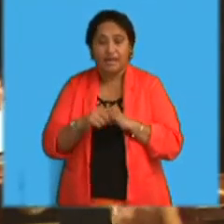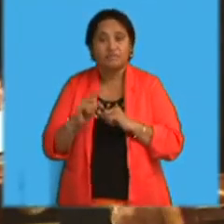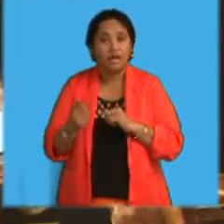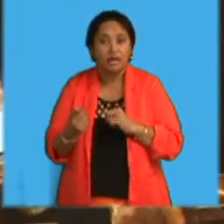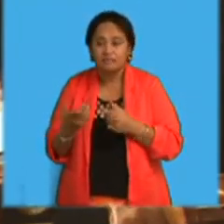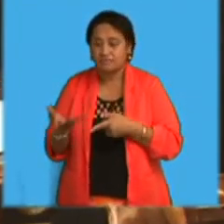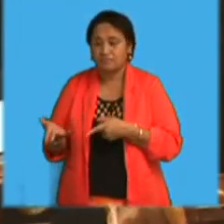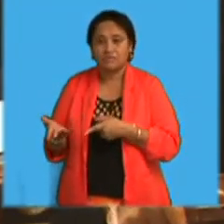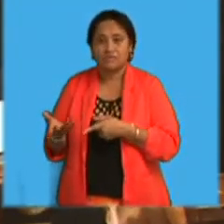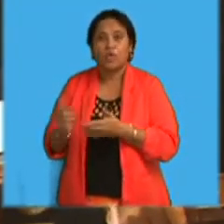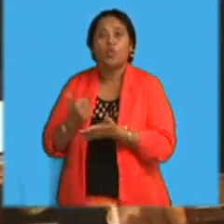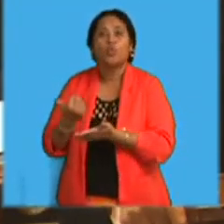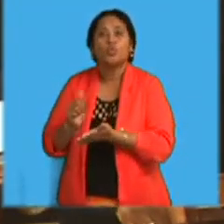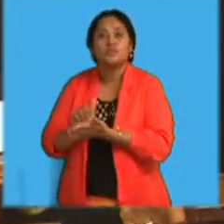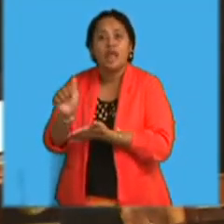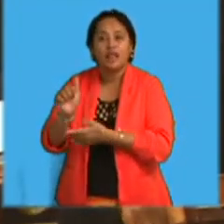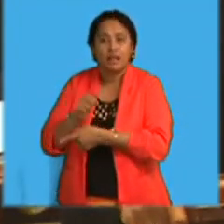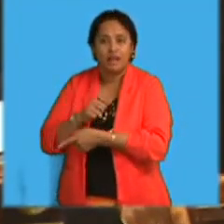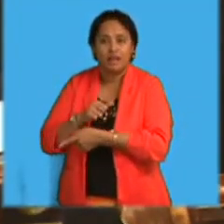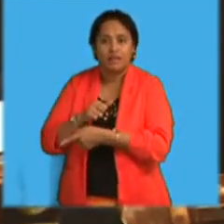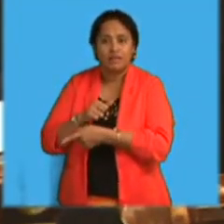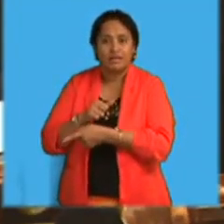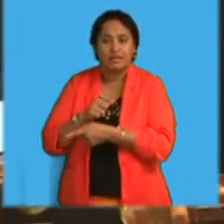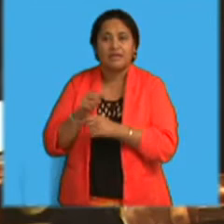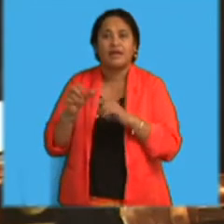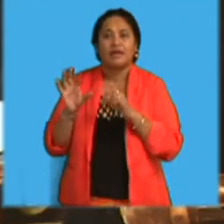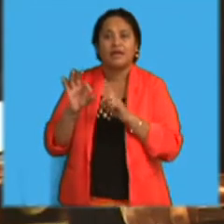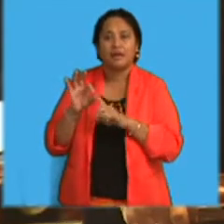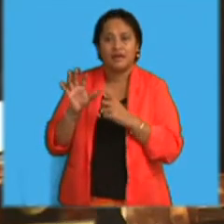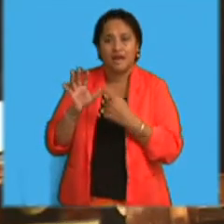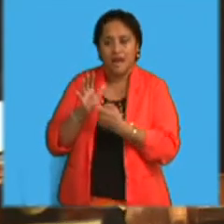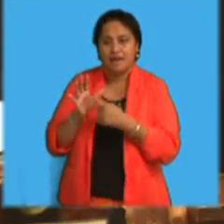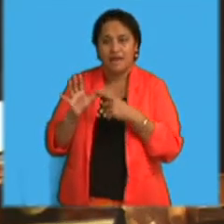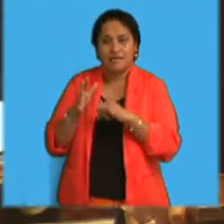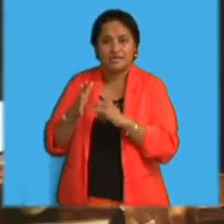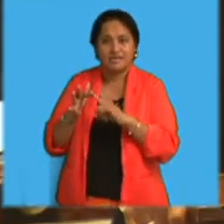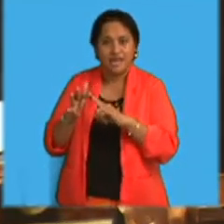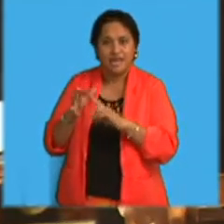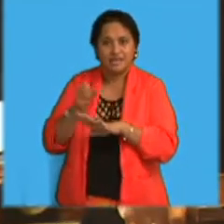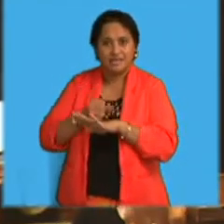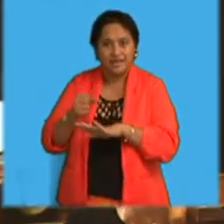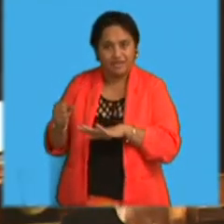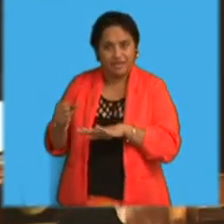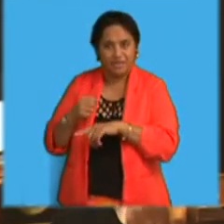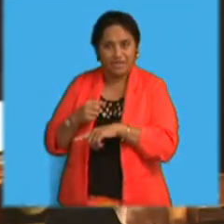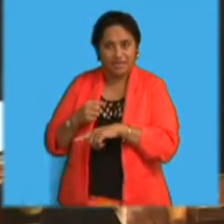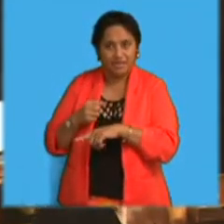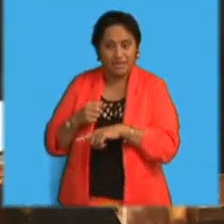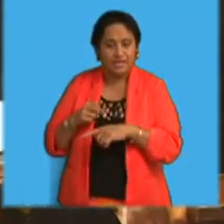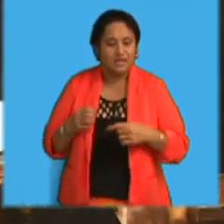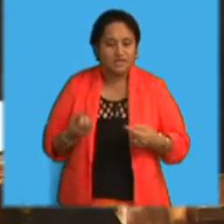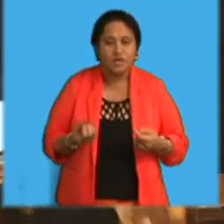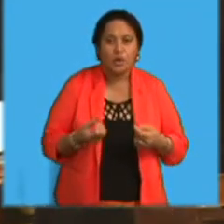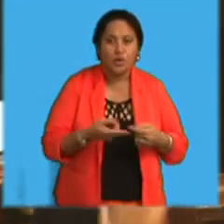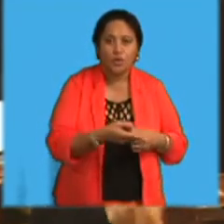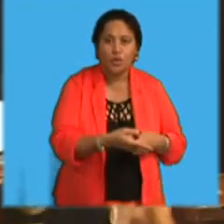SDL government processes did not require a fisheries impact assessment to determine the recompense to the